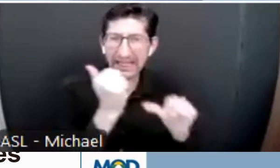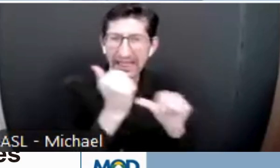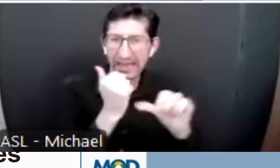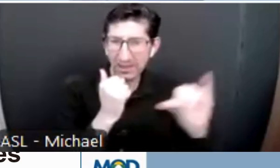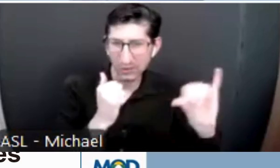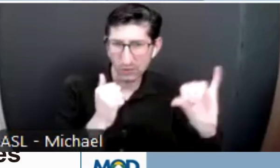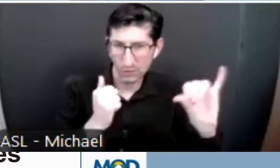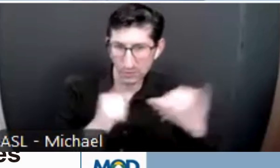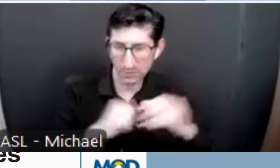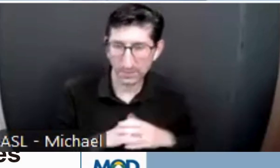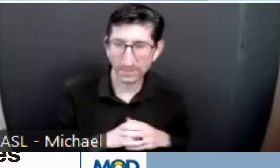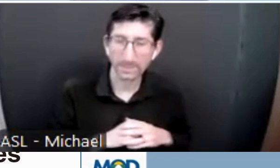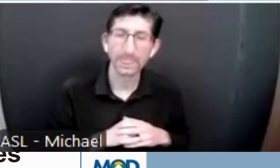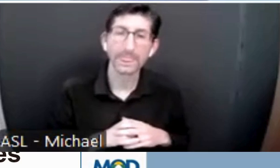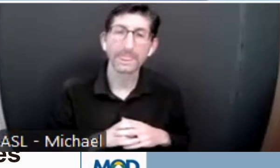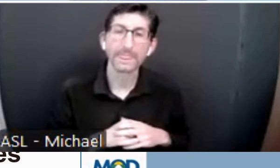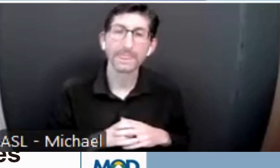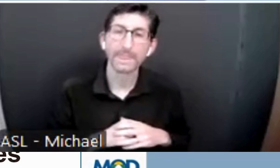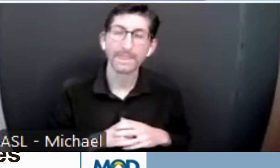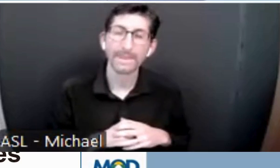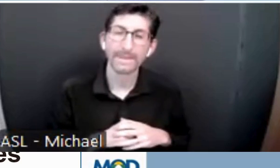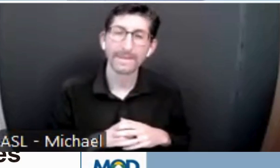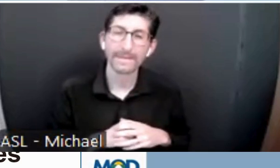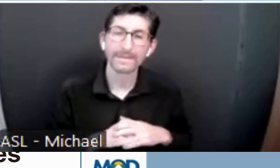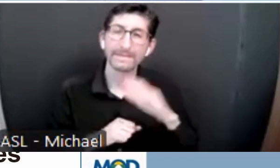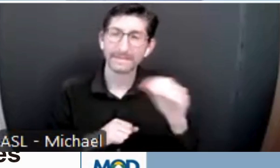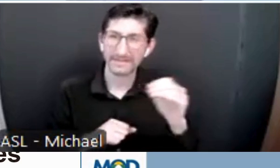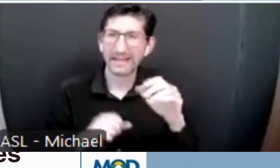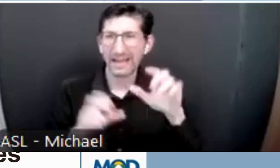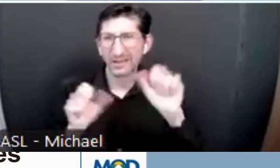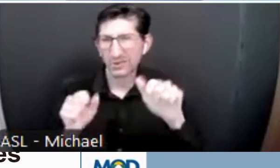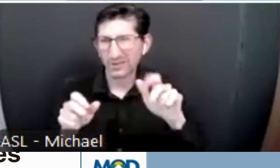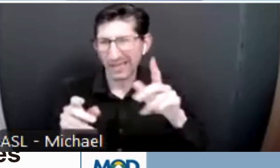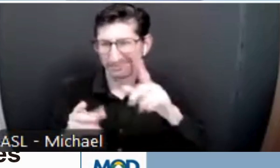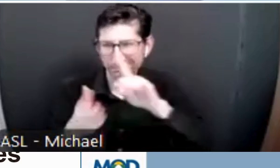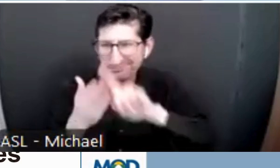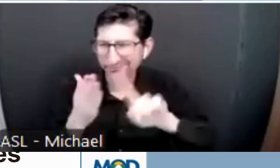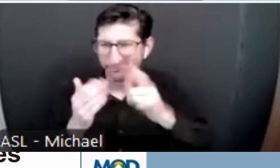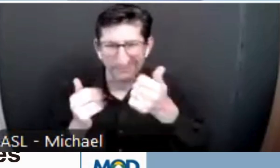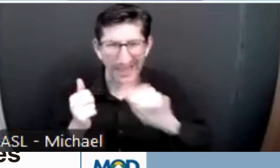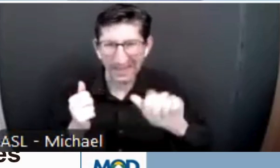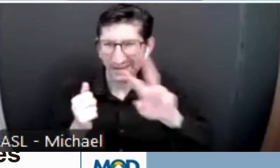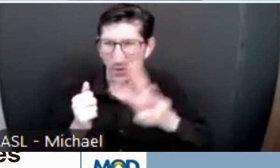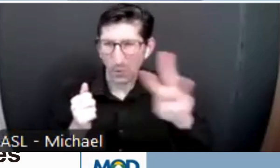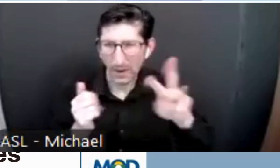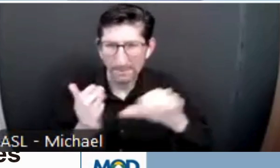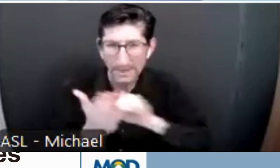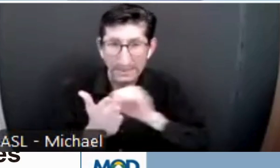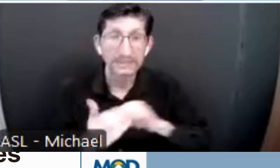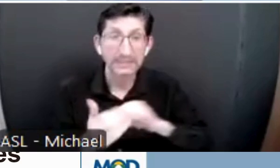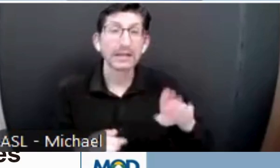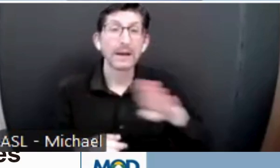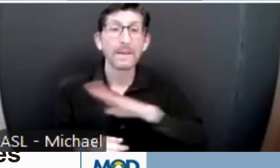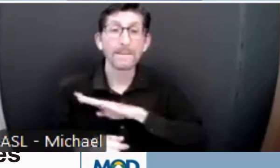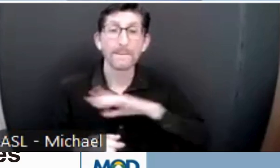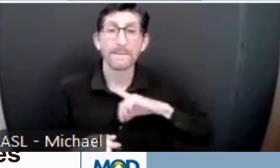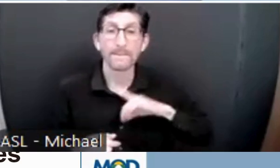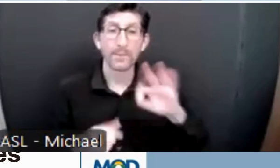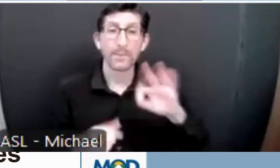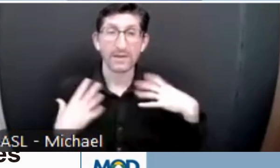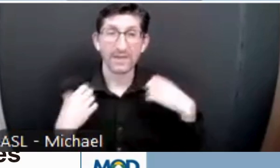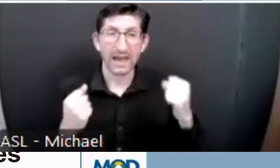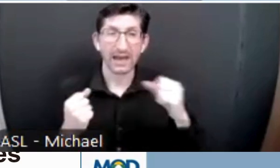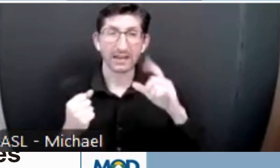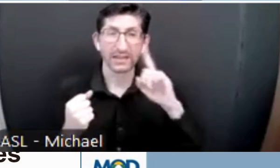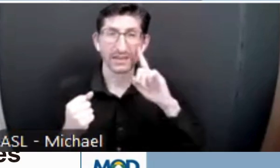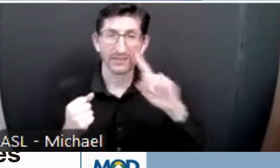you can get also information on their respective websites. The boards of health and inspectional services in cities and towns